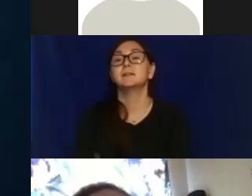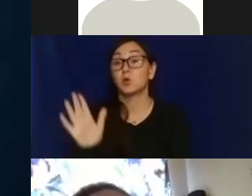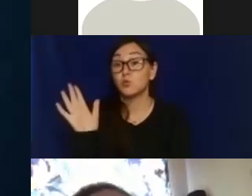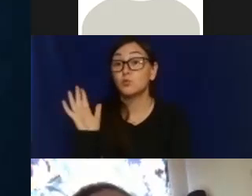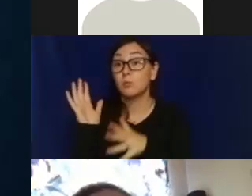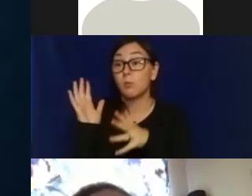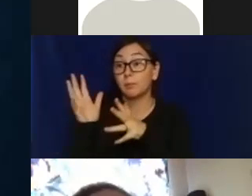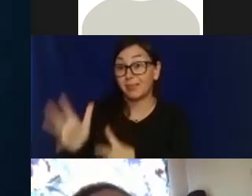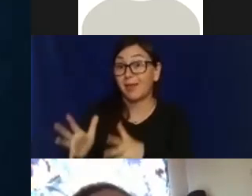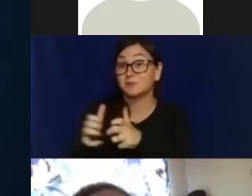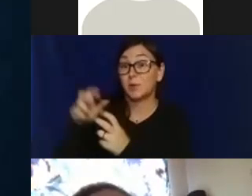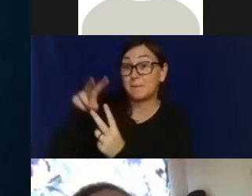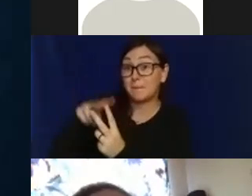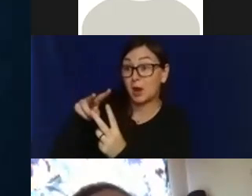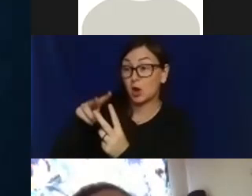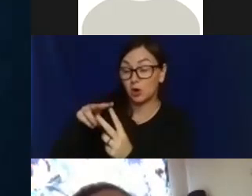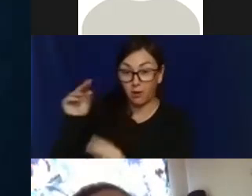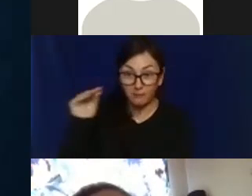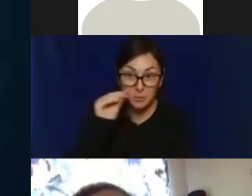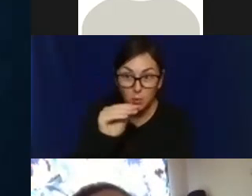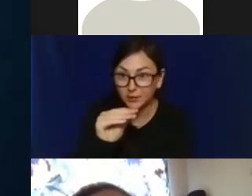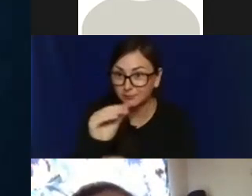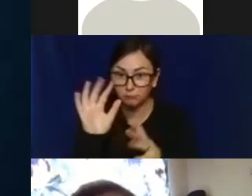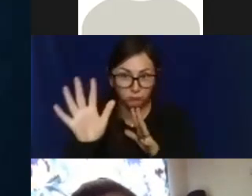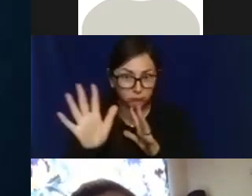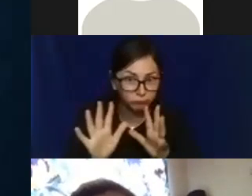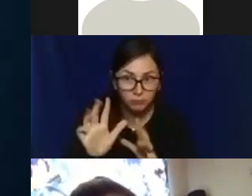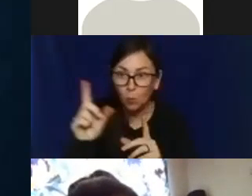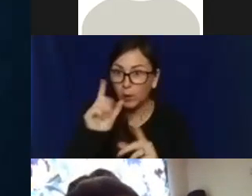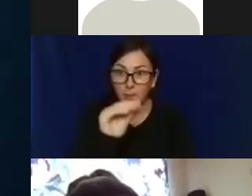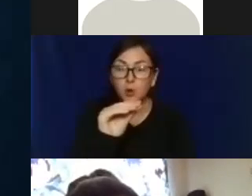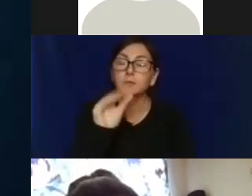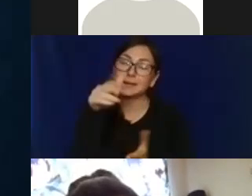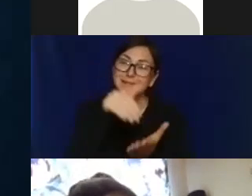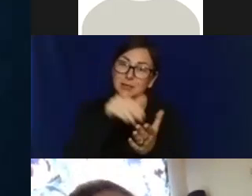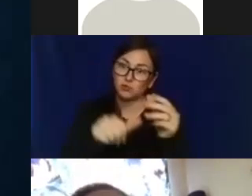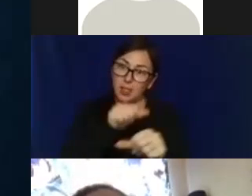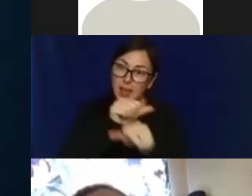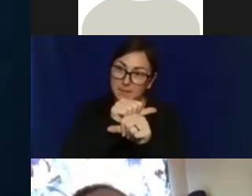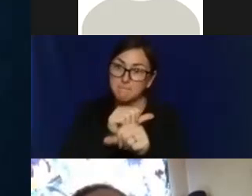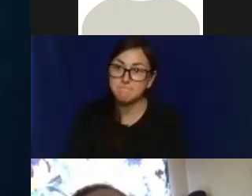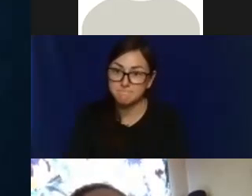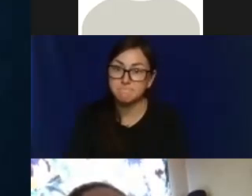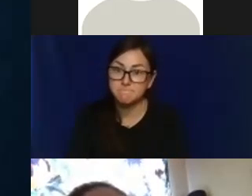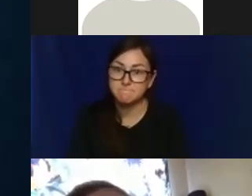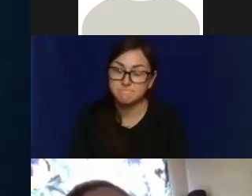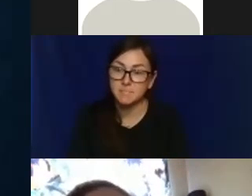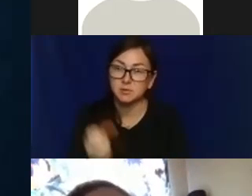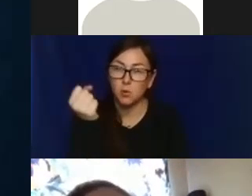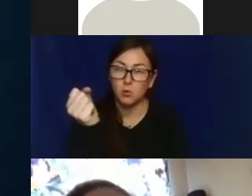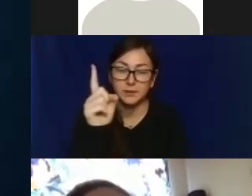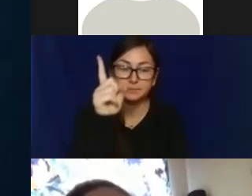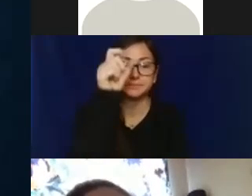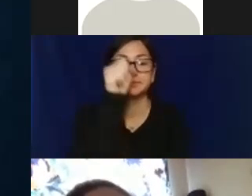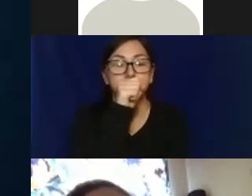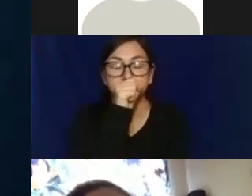atom. Okay, I got it. Thank you. Okay. All right. Let me pull up, where'd it go? Where'd it go?